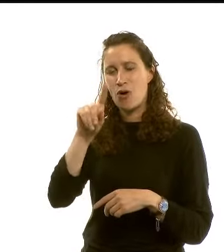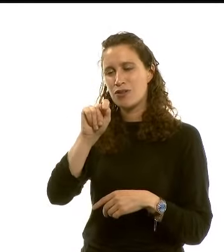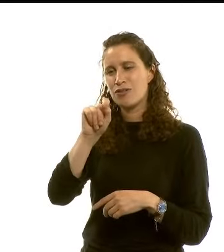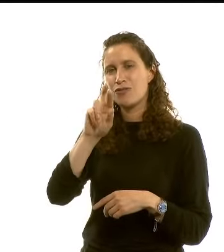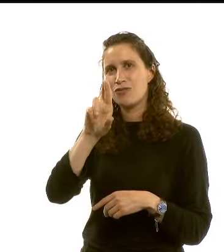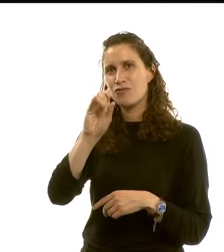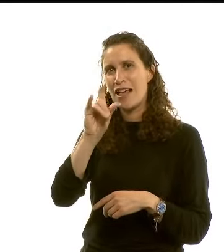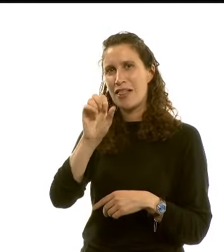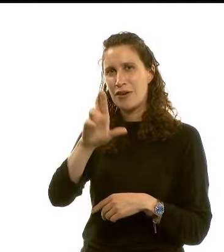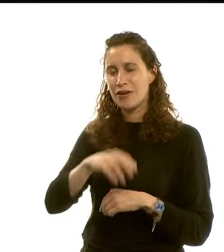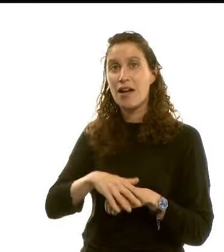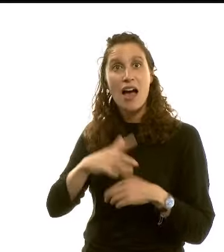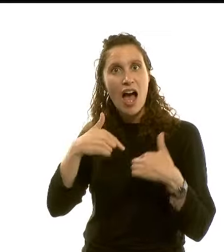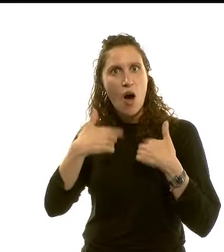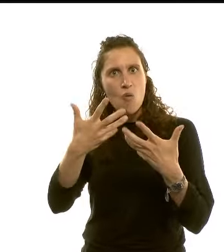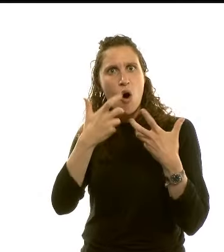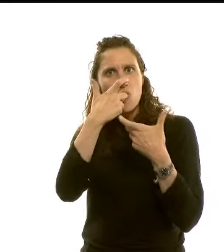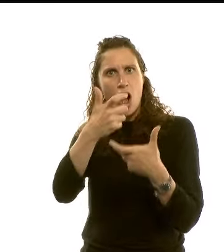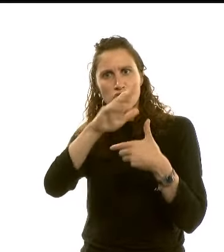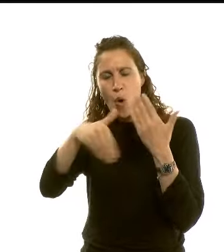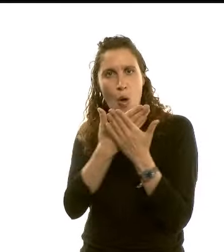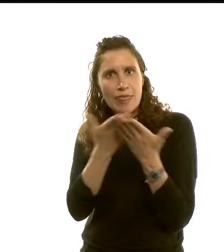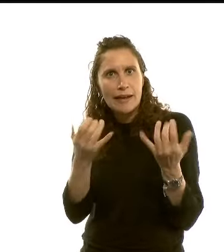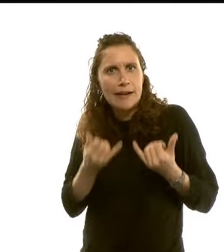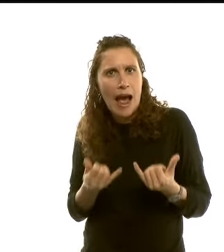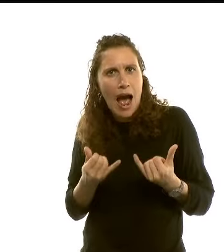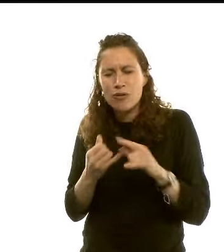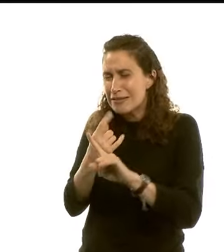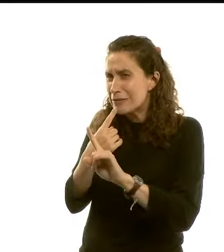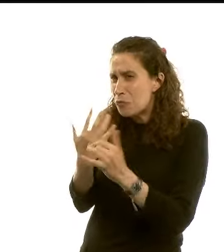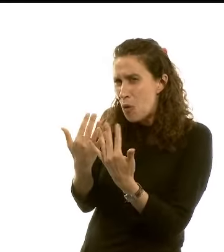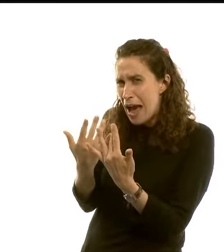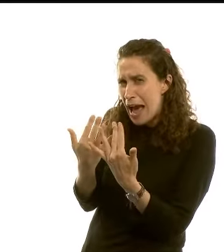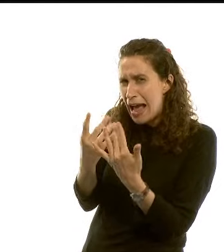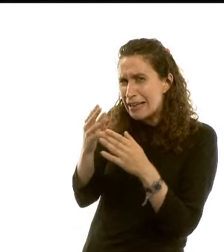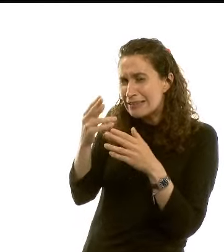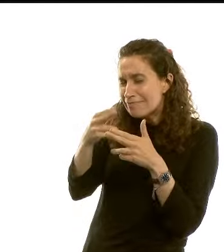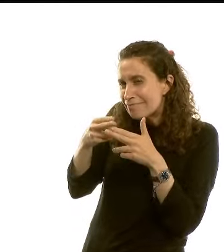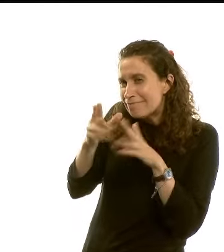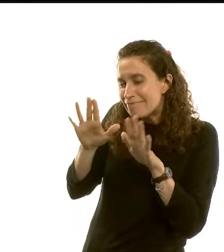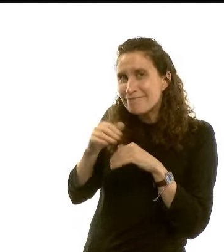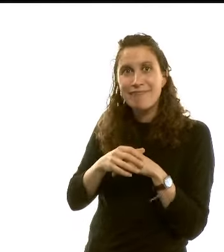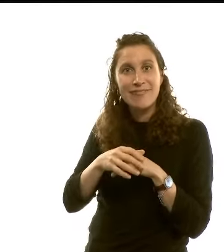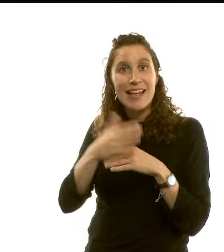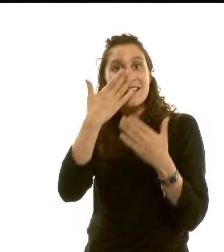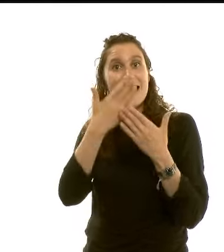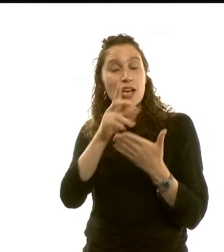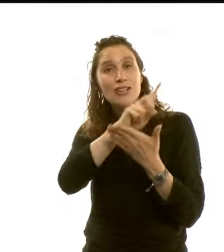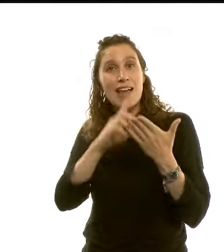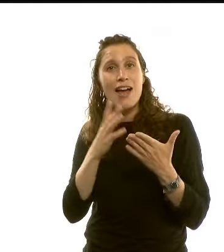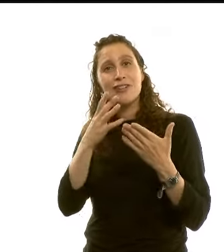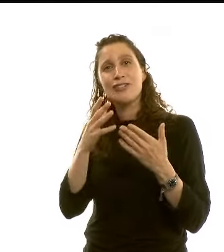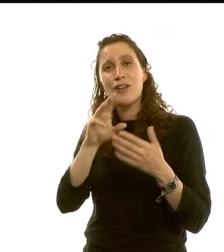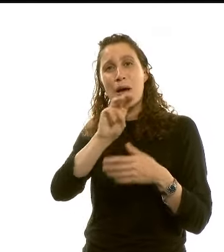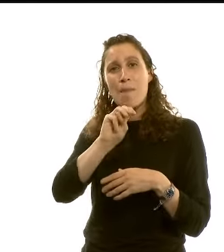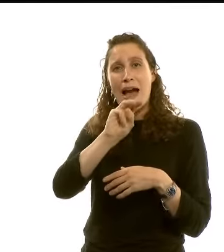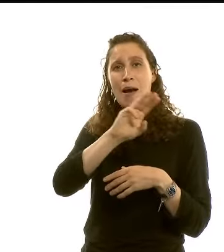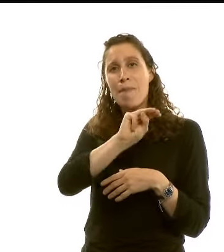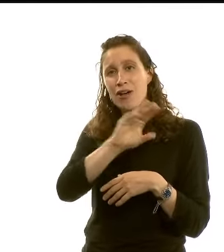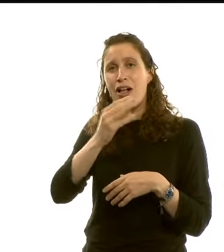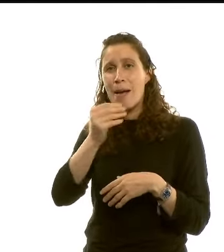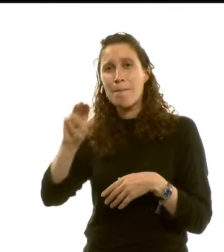I would like to watch that entire thing right now. Yeah, just wait a little bit. It looks amazing. Thank you so much to our brilliant designers, Michael and Madison. Thank you, Michael